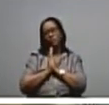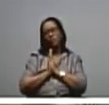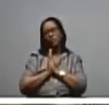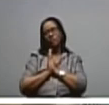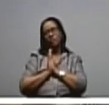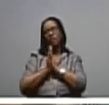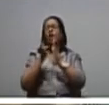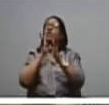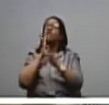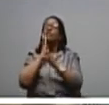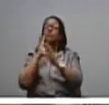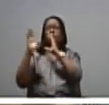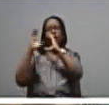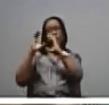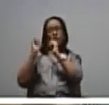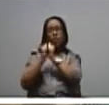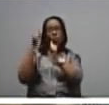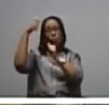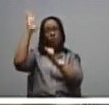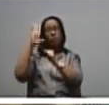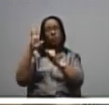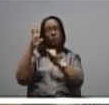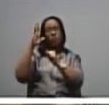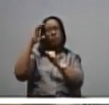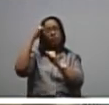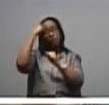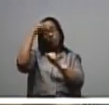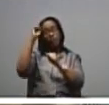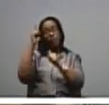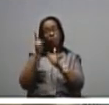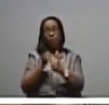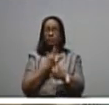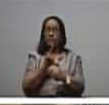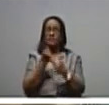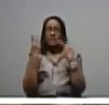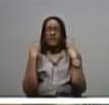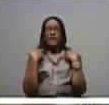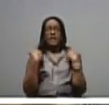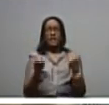and for forgiveness.